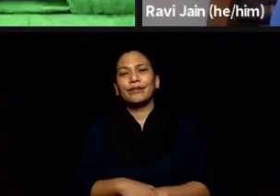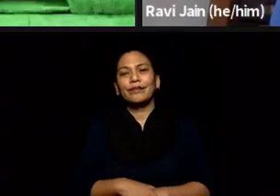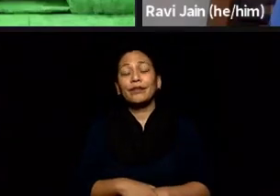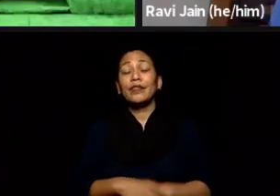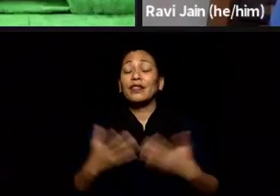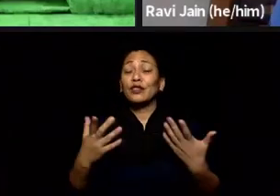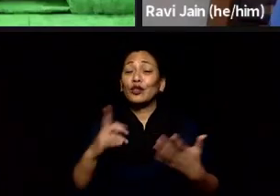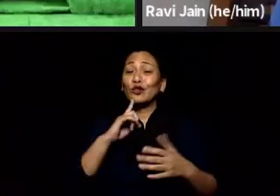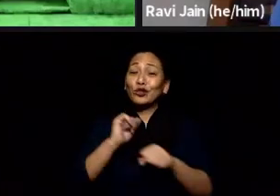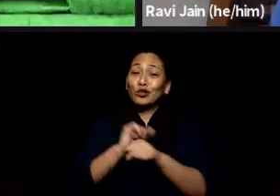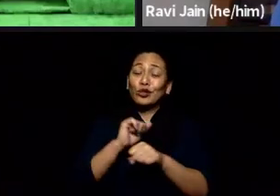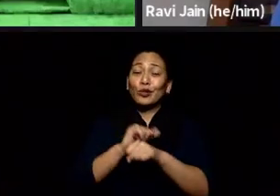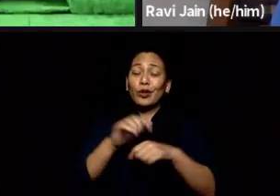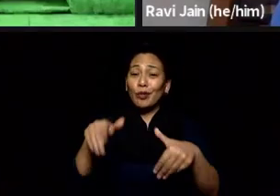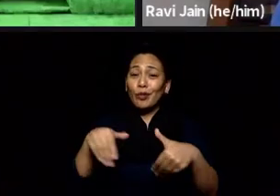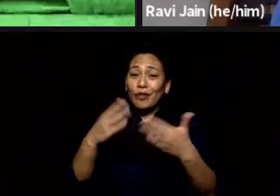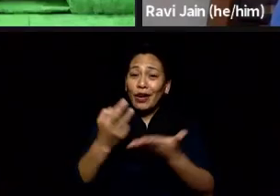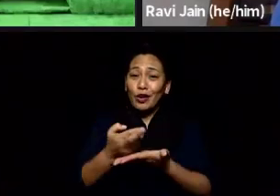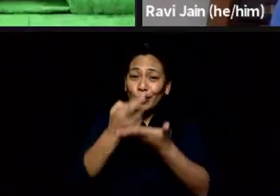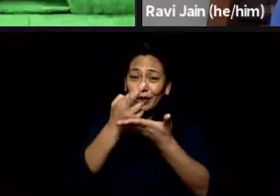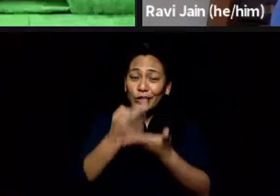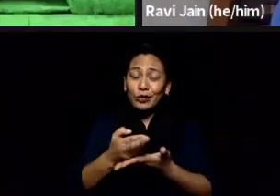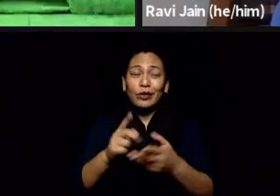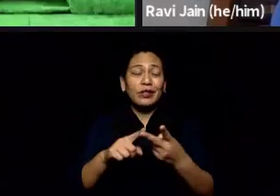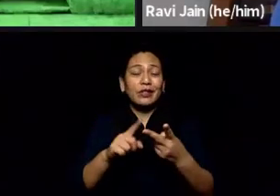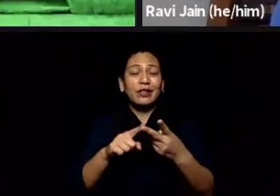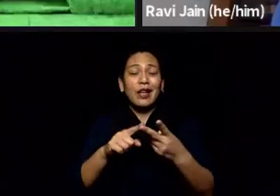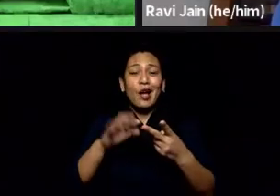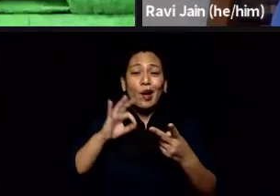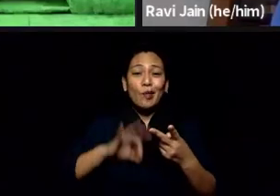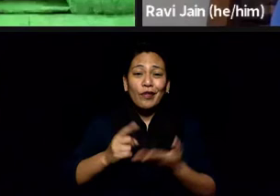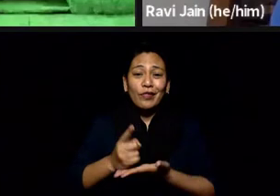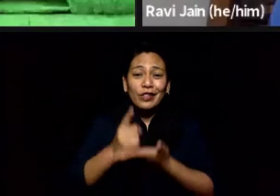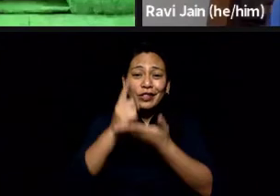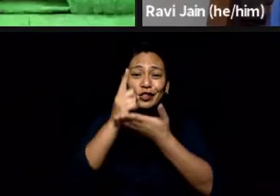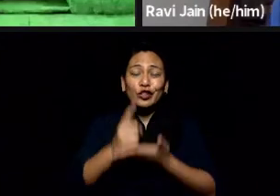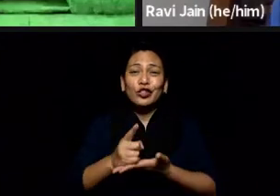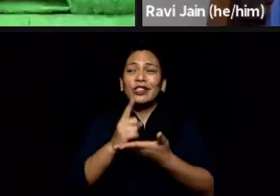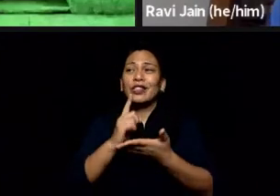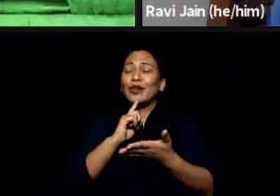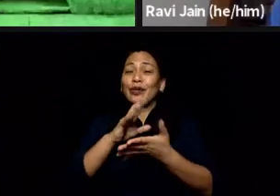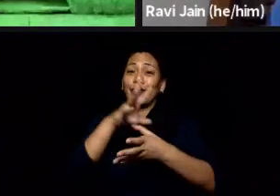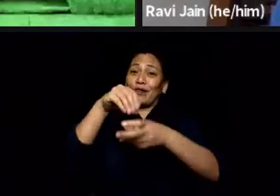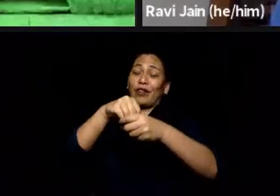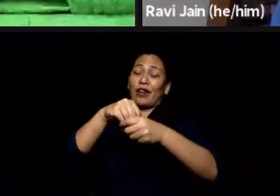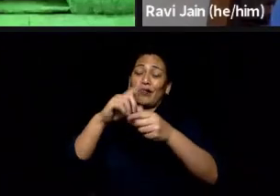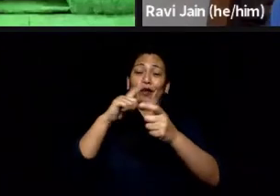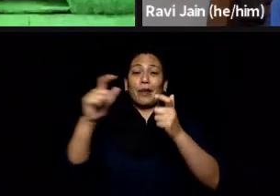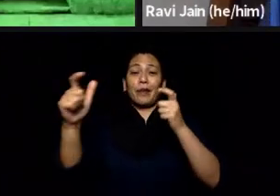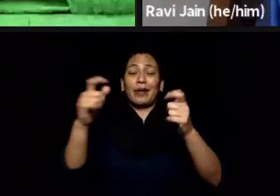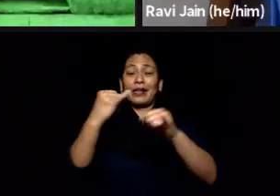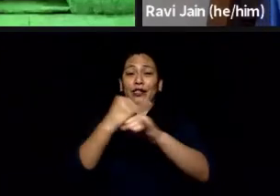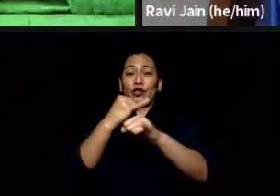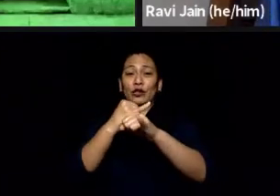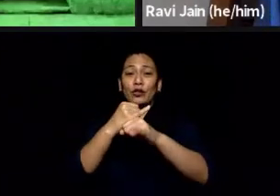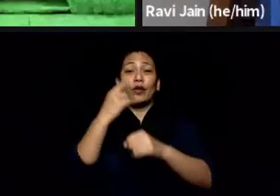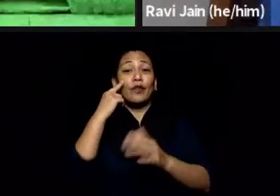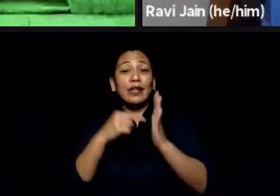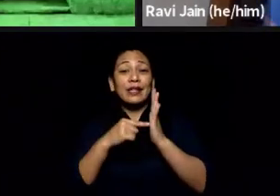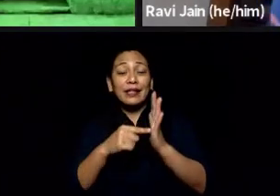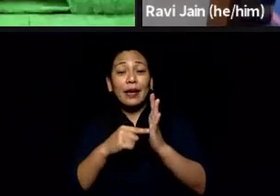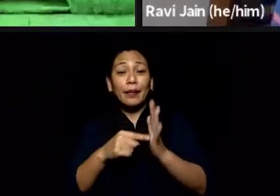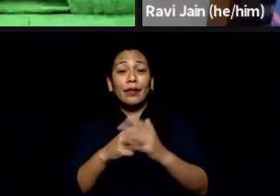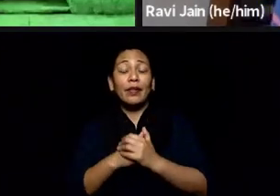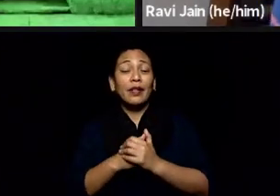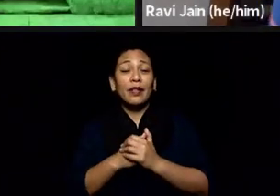actually providing the resource and privileges that come with a major institution. Like, so for example,